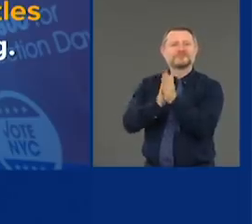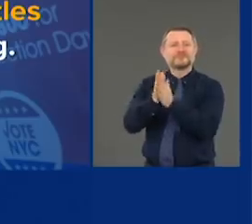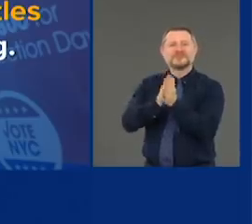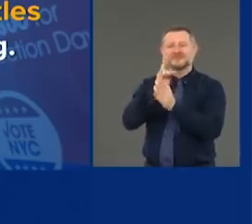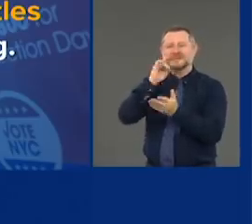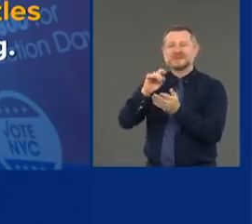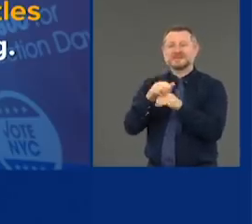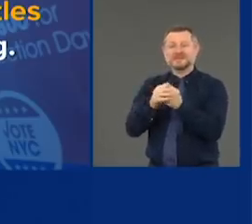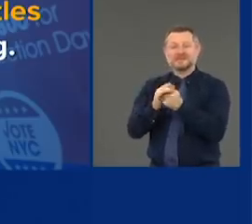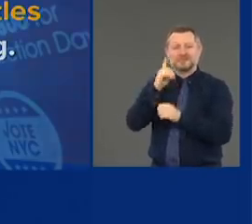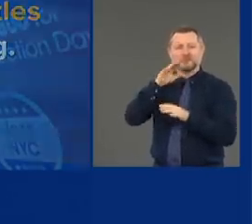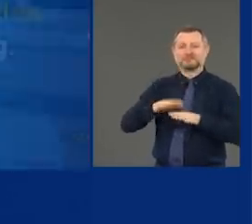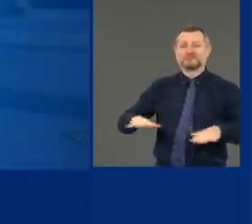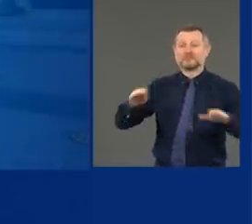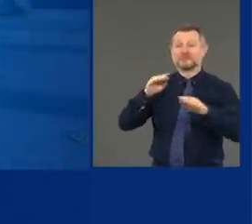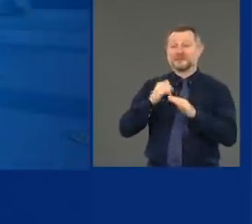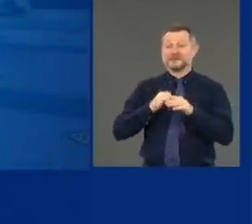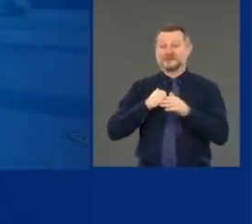bottles that I collected.